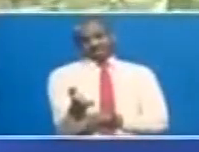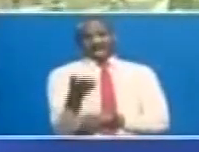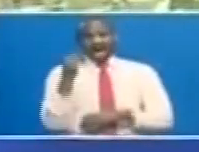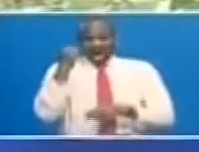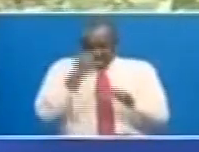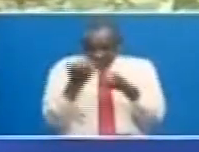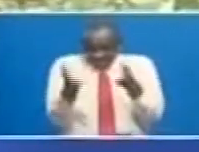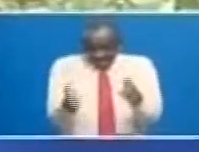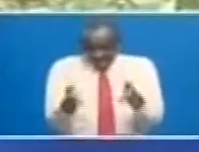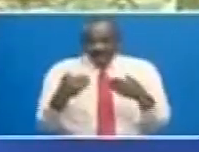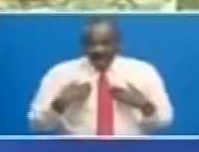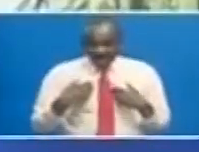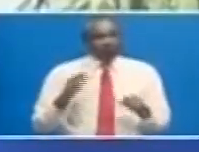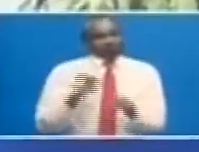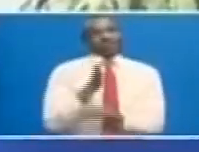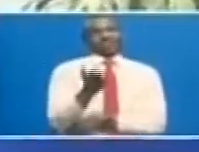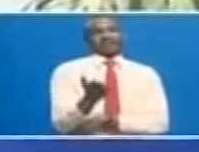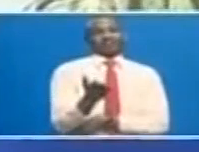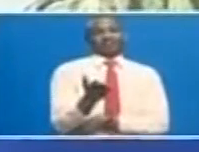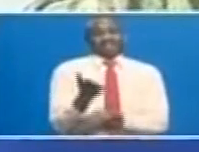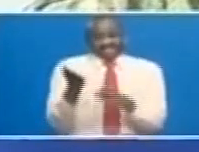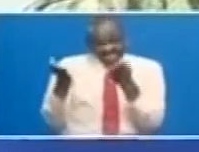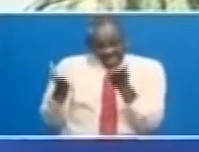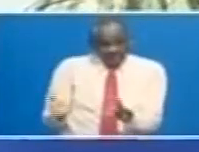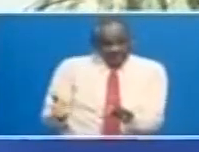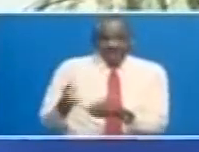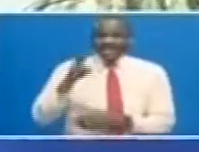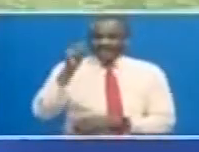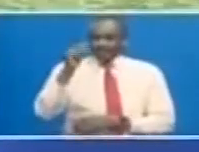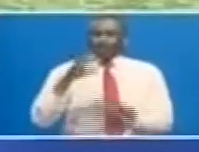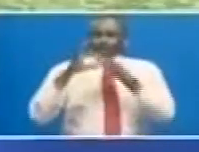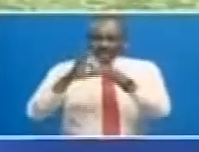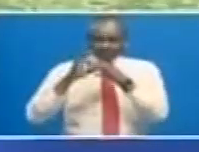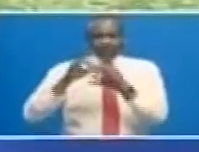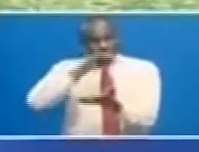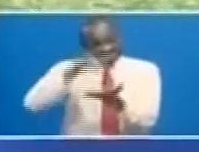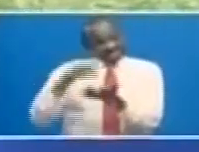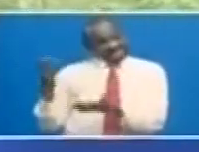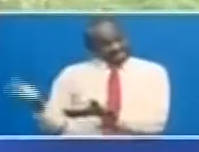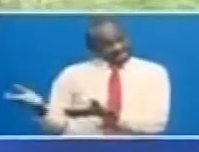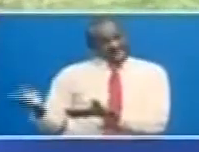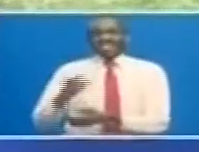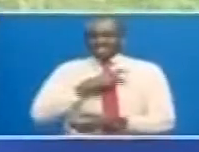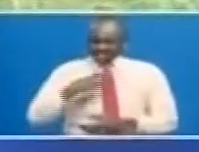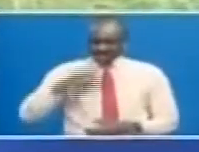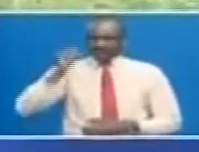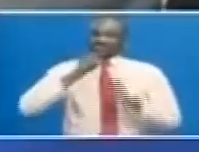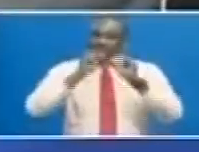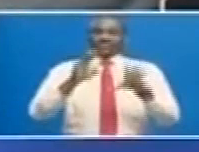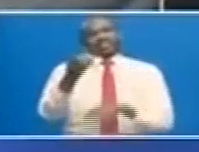is complete and some of it ongoing. And here at the Nabongo Cultural Center at Matugu, Kakamega, the king must bless